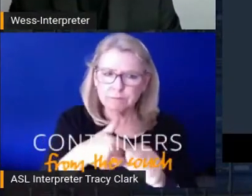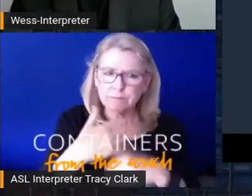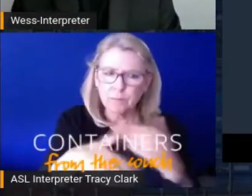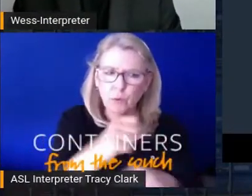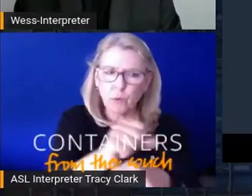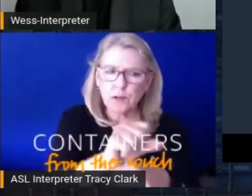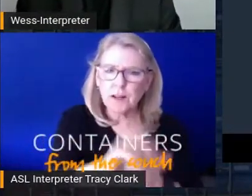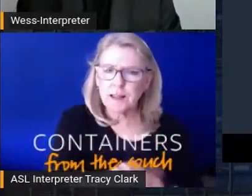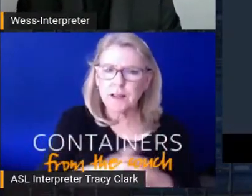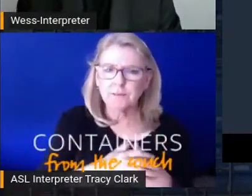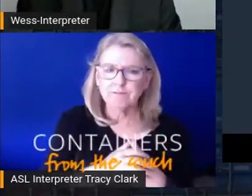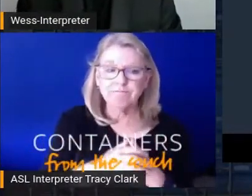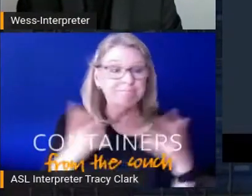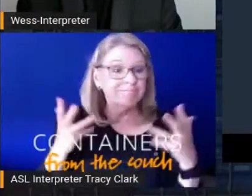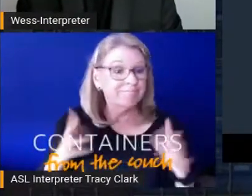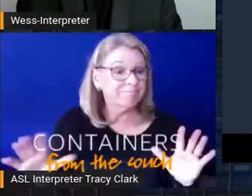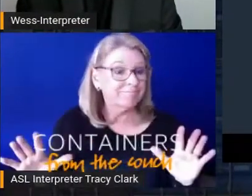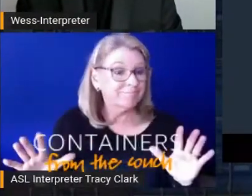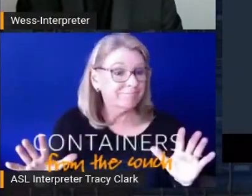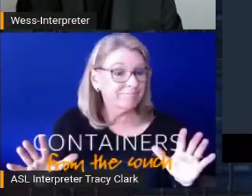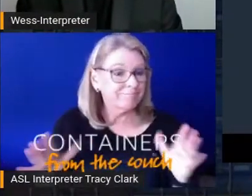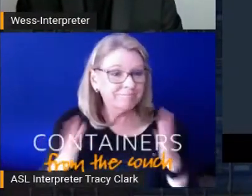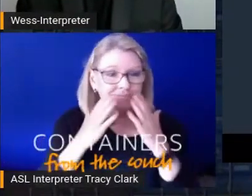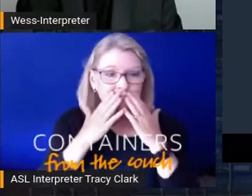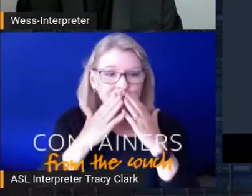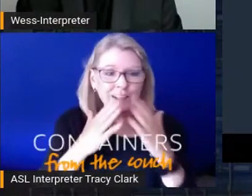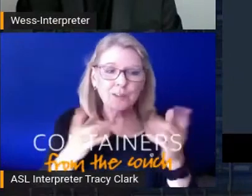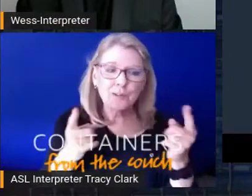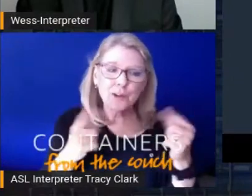And that's it. Thank you for coming. We have quite